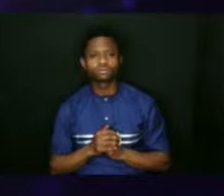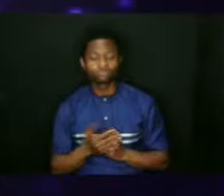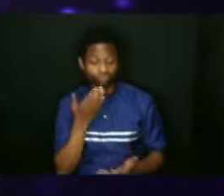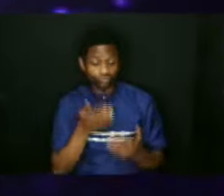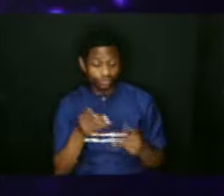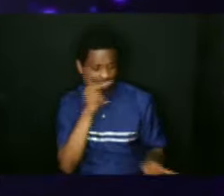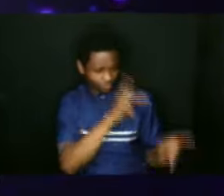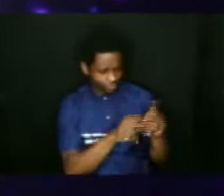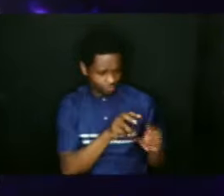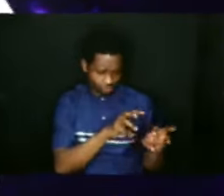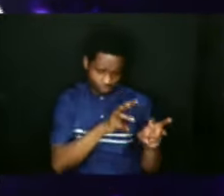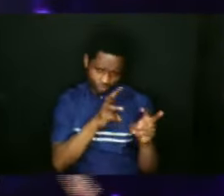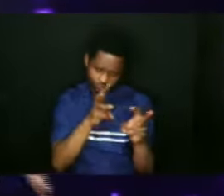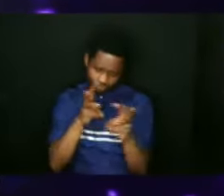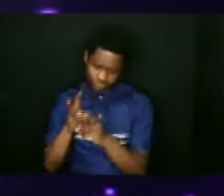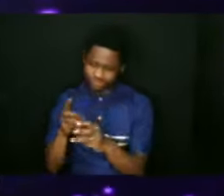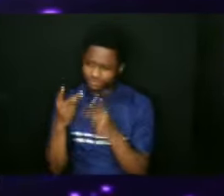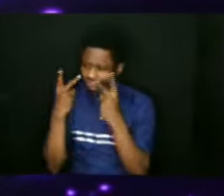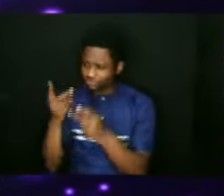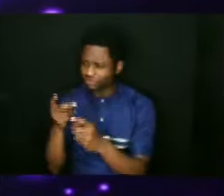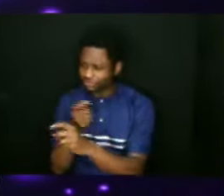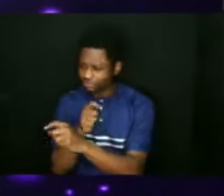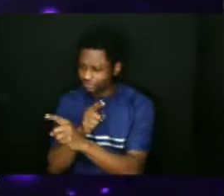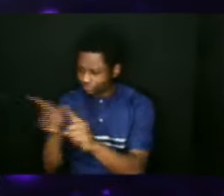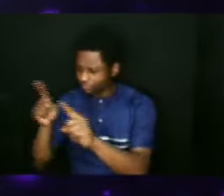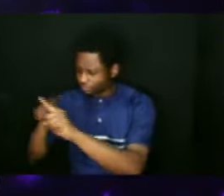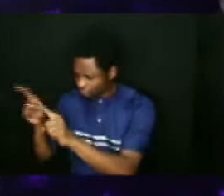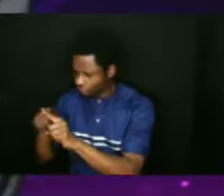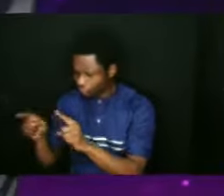people see a difference when you get